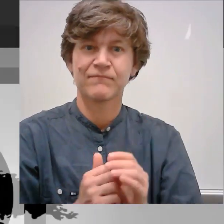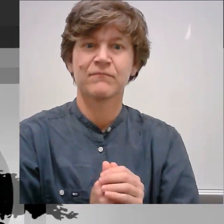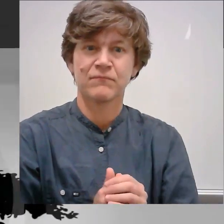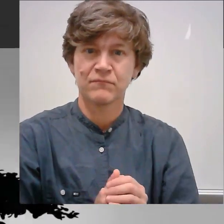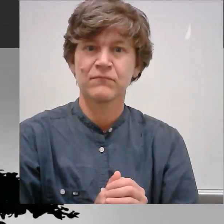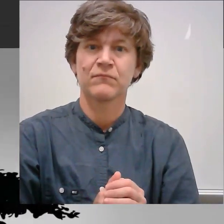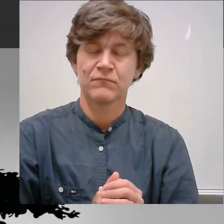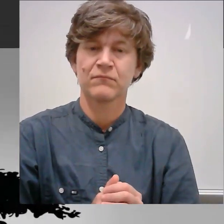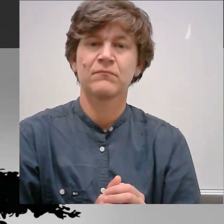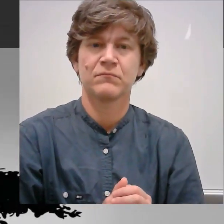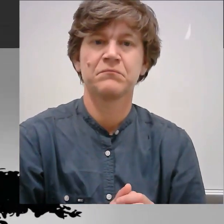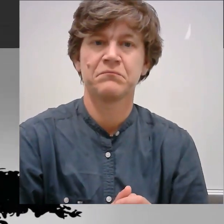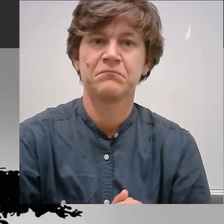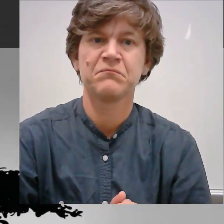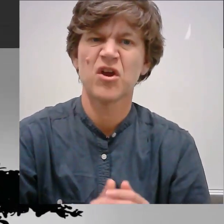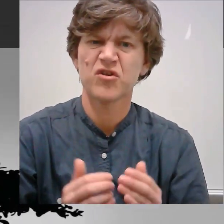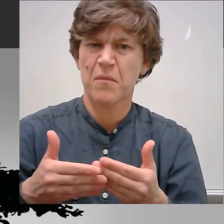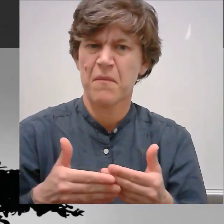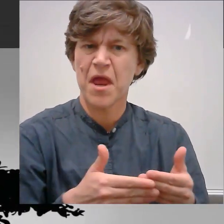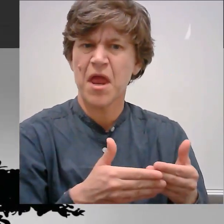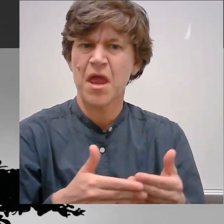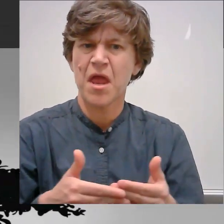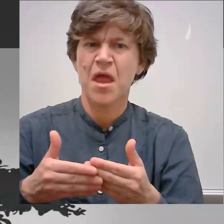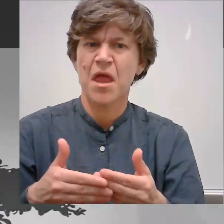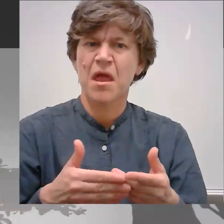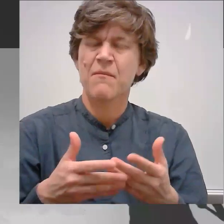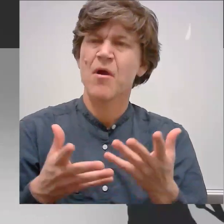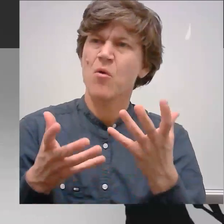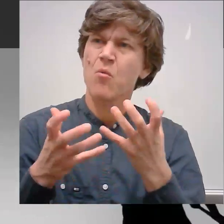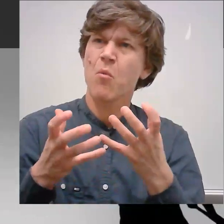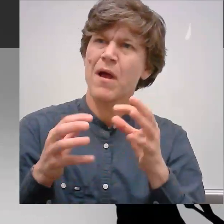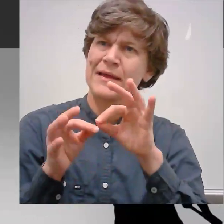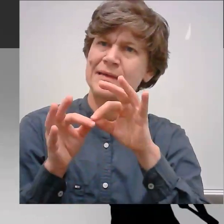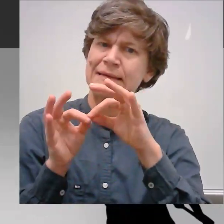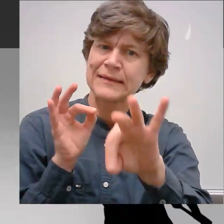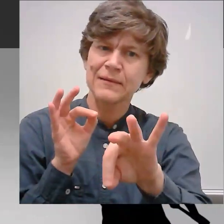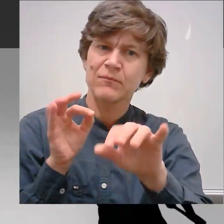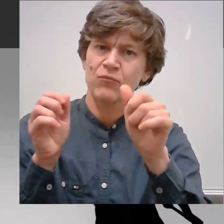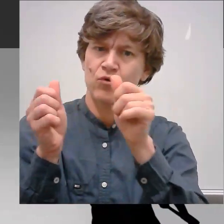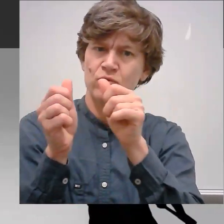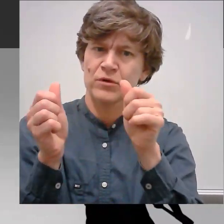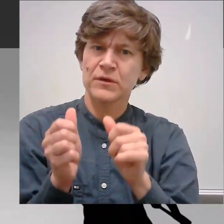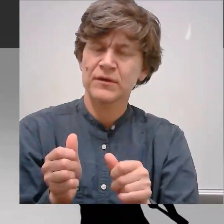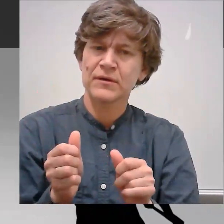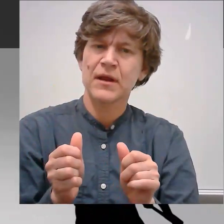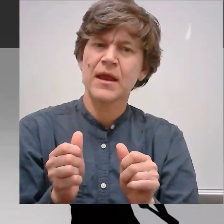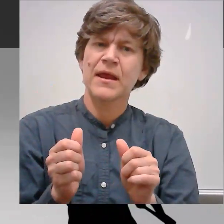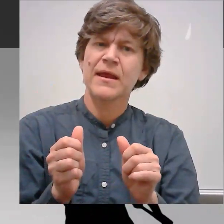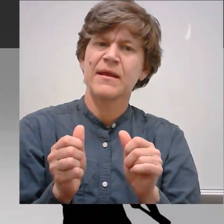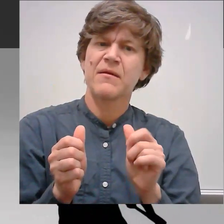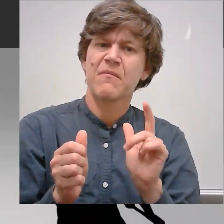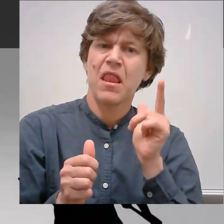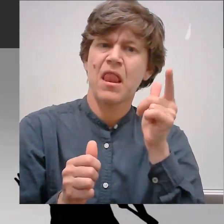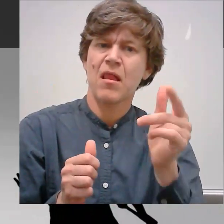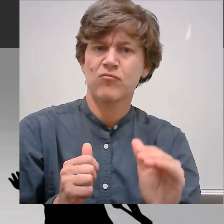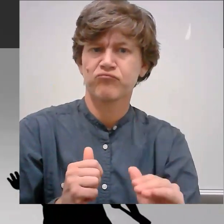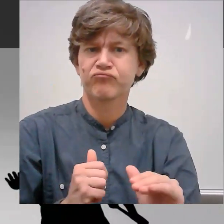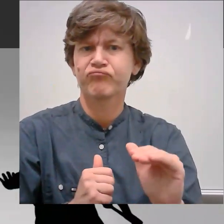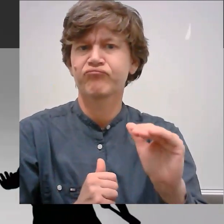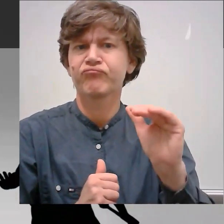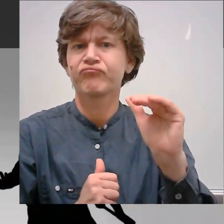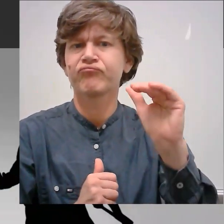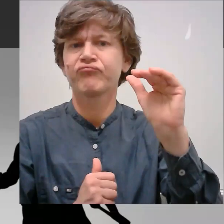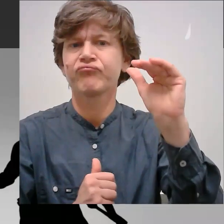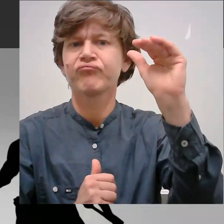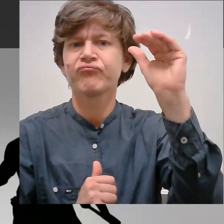time passes, we're able to understand information from shape by what is implied, probably an important skill for our ancestors